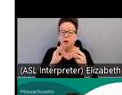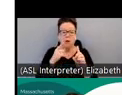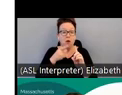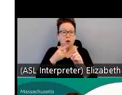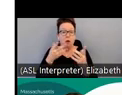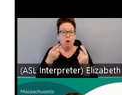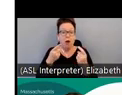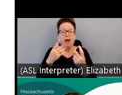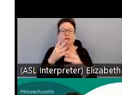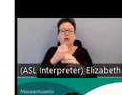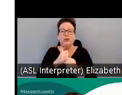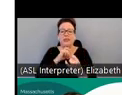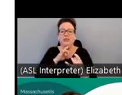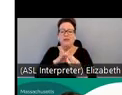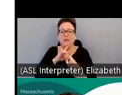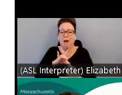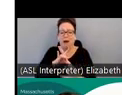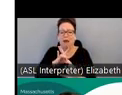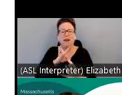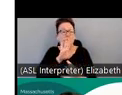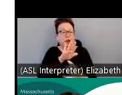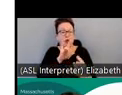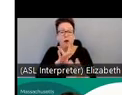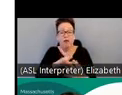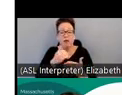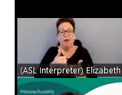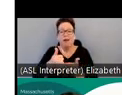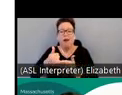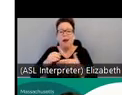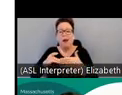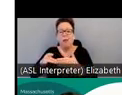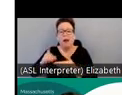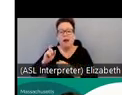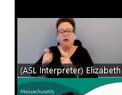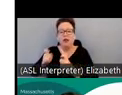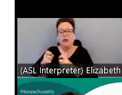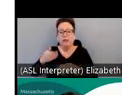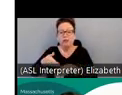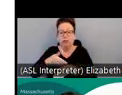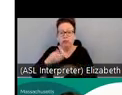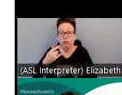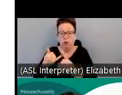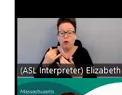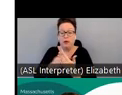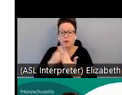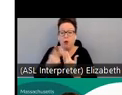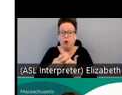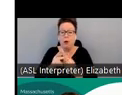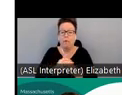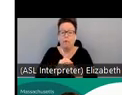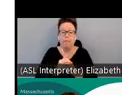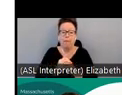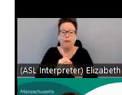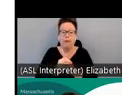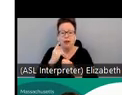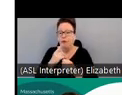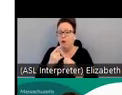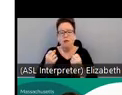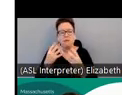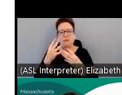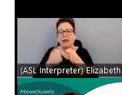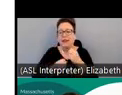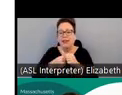and make appropriate changes and improvements to the program throughout our the years that we'll